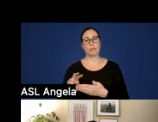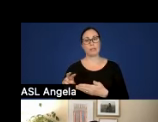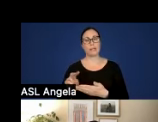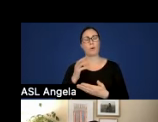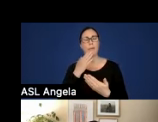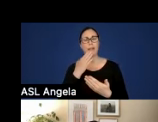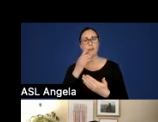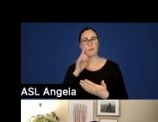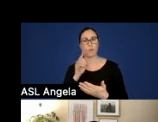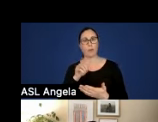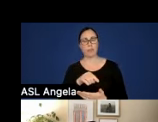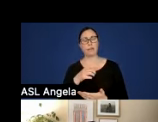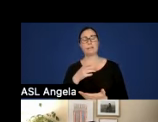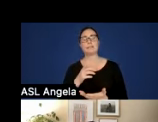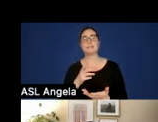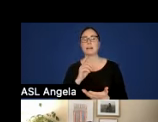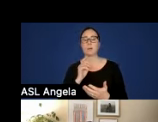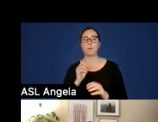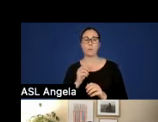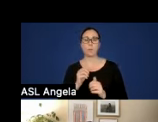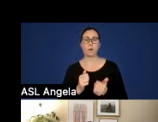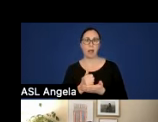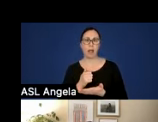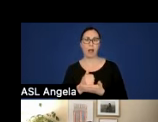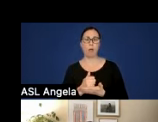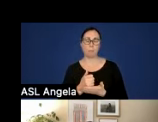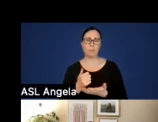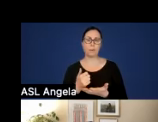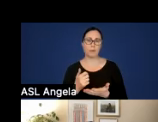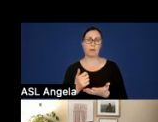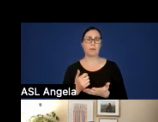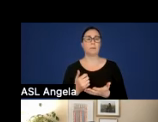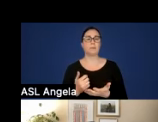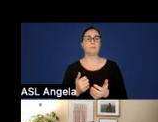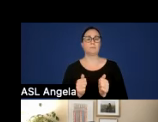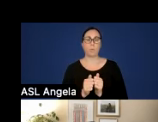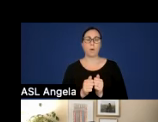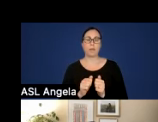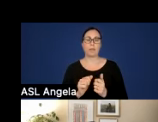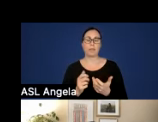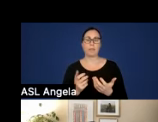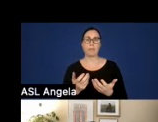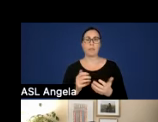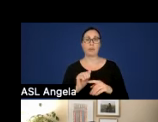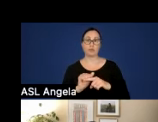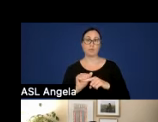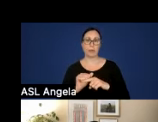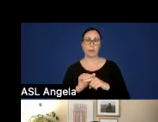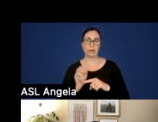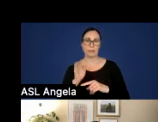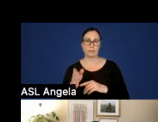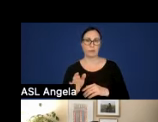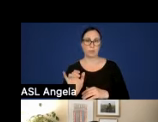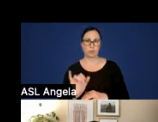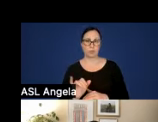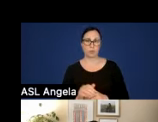shape future resources that we can put out, and I hope you'll reach out for more specialized training on those issues. Next